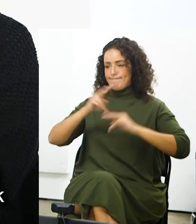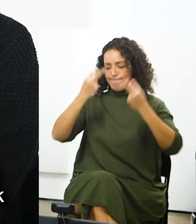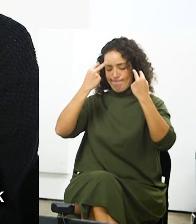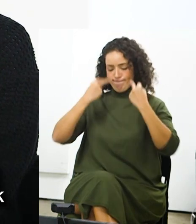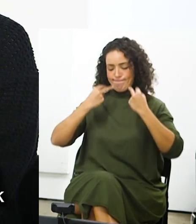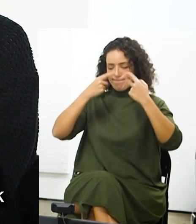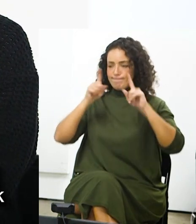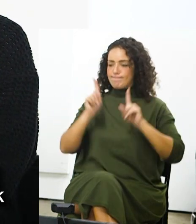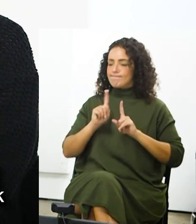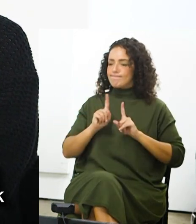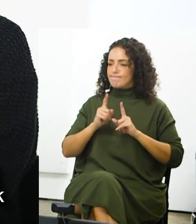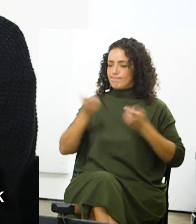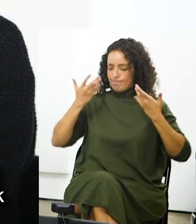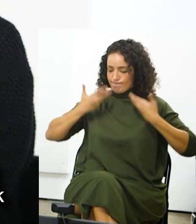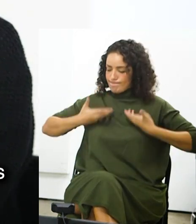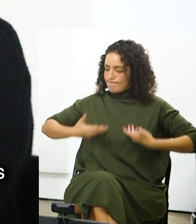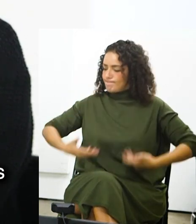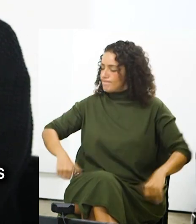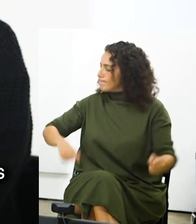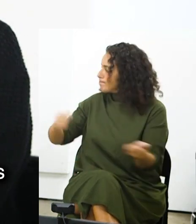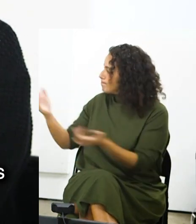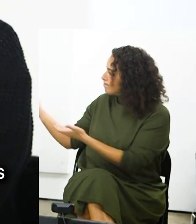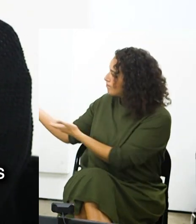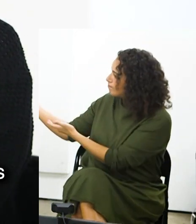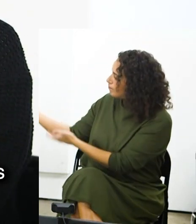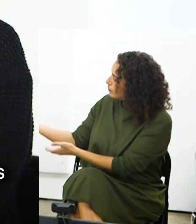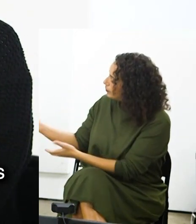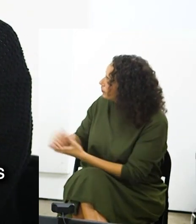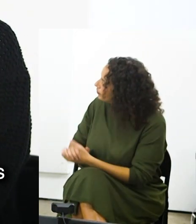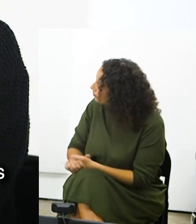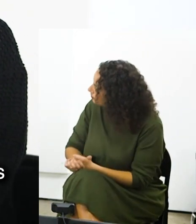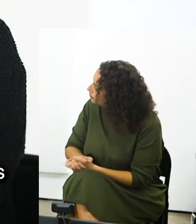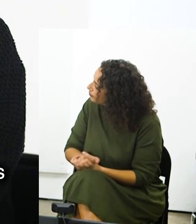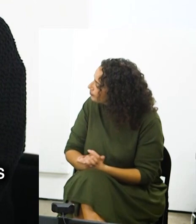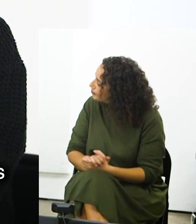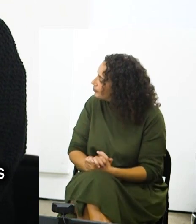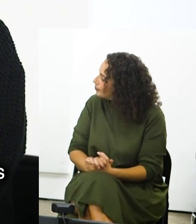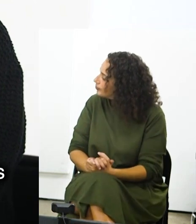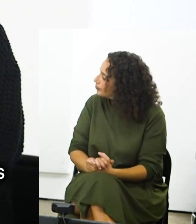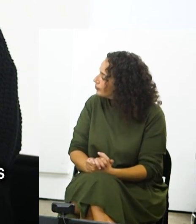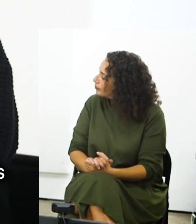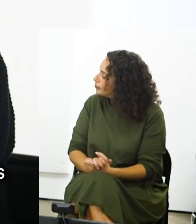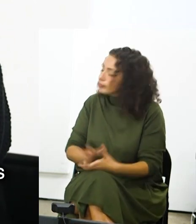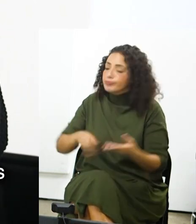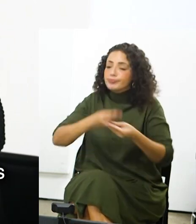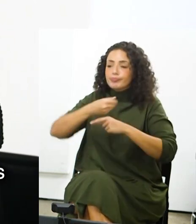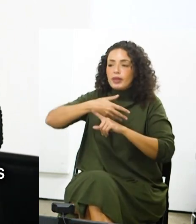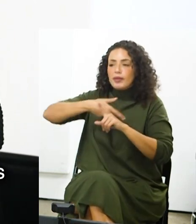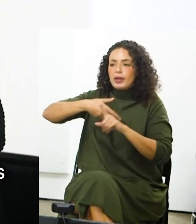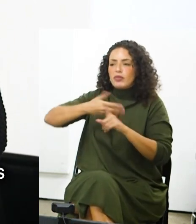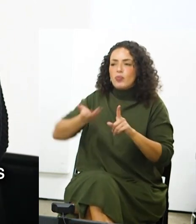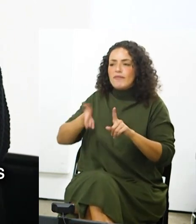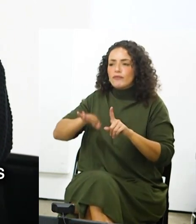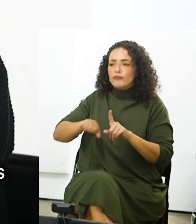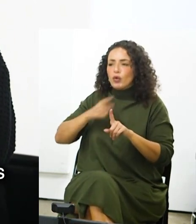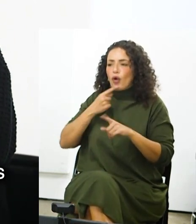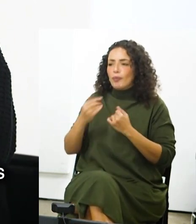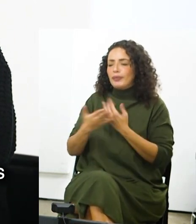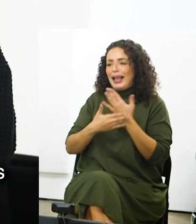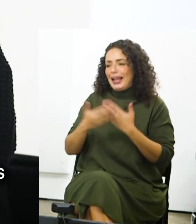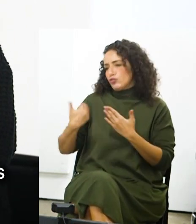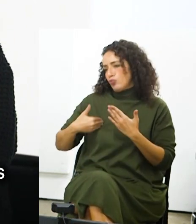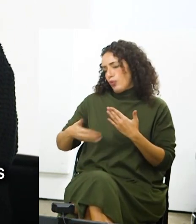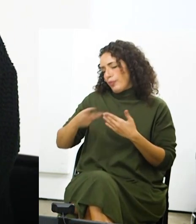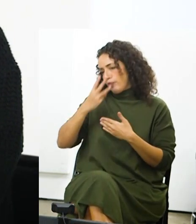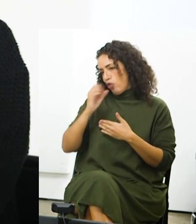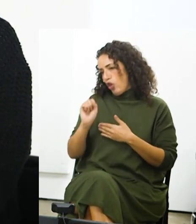all black, black jacket, black trouser, and white T-shirt. And I'm Asian woman in 30s, and I have a short